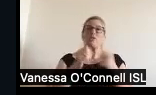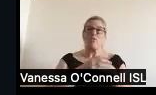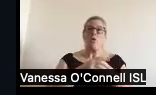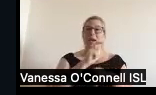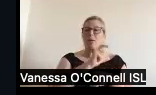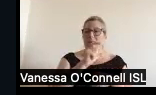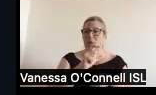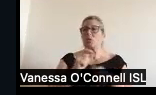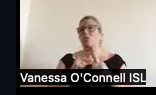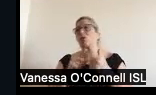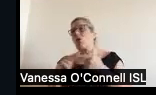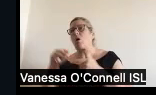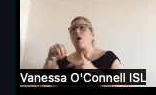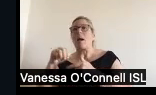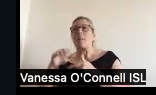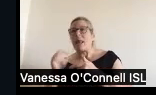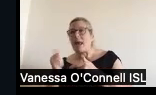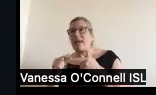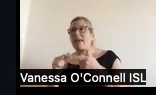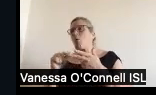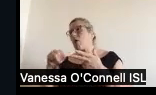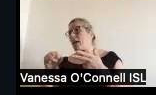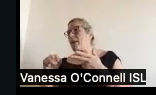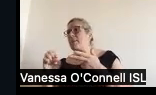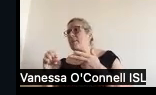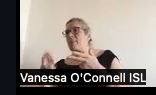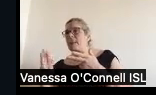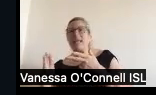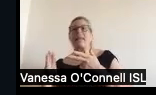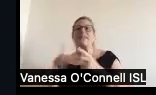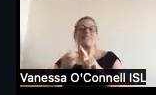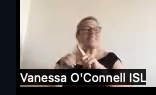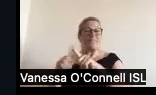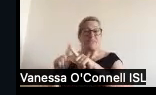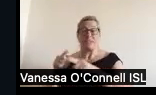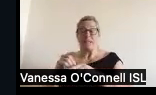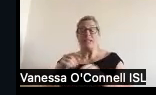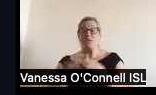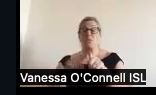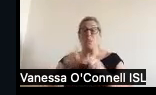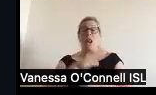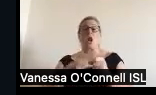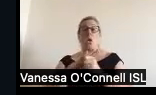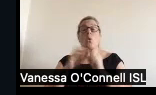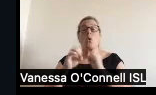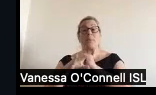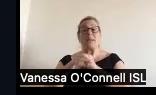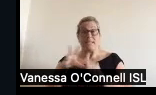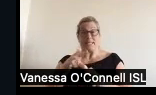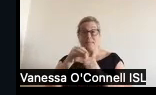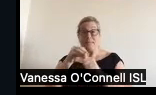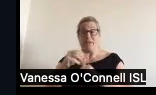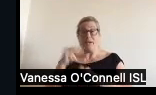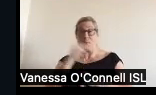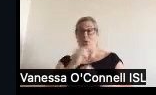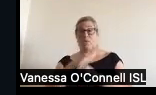useful for an MLA or an MP. And then how to use local media, which is really important, especially to councillors. And then we move on to